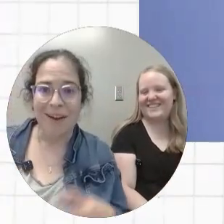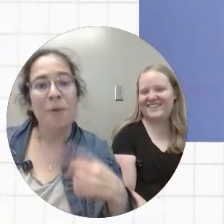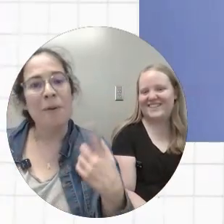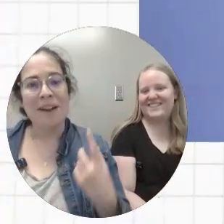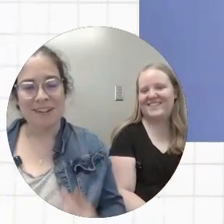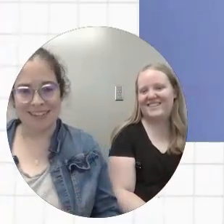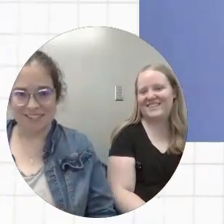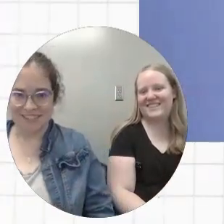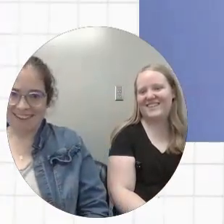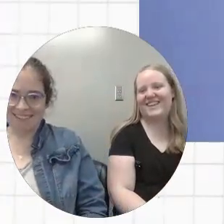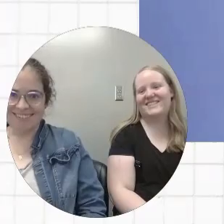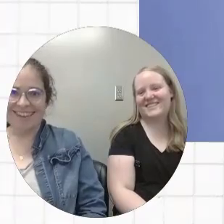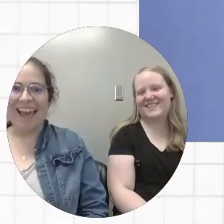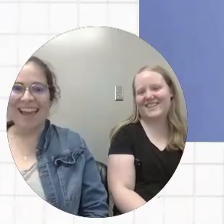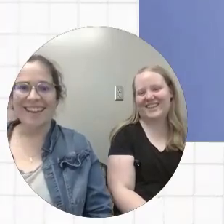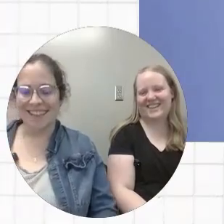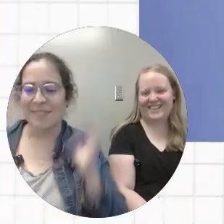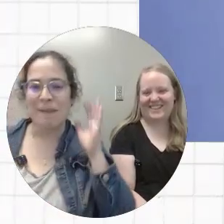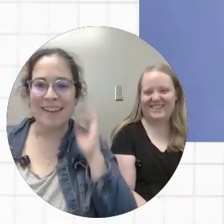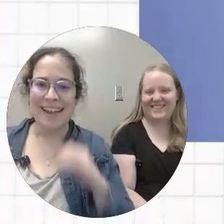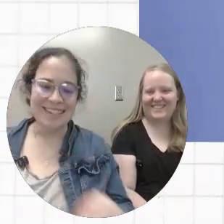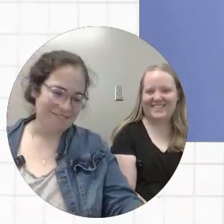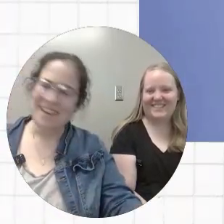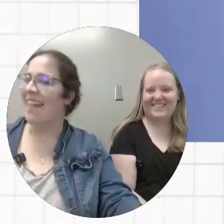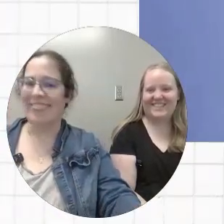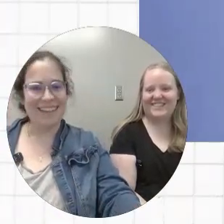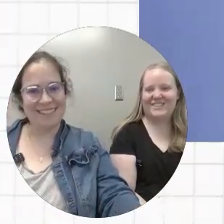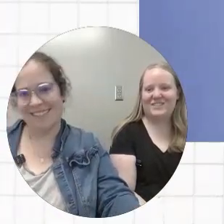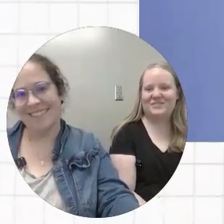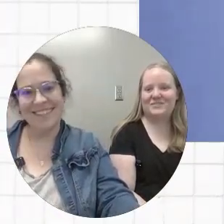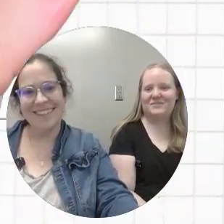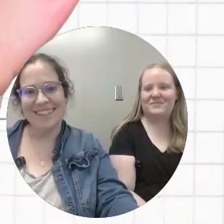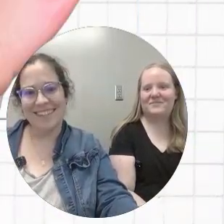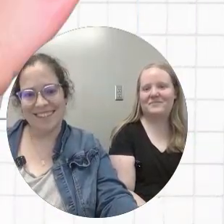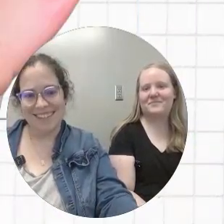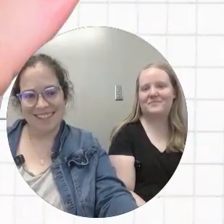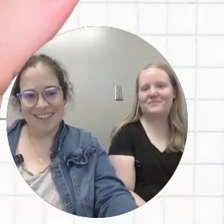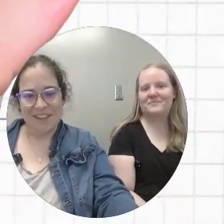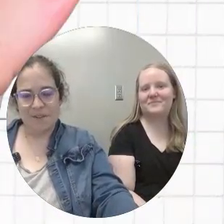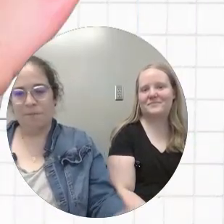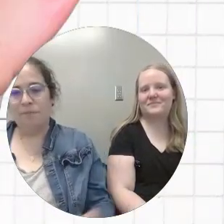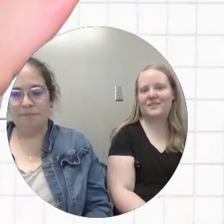you're wondering, we want your attention now. Yes. Okay, let's pay attention. We got this.